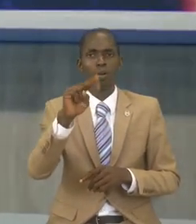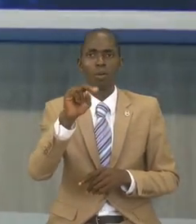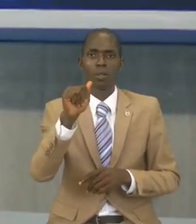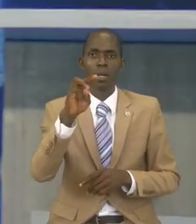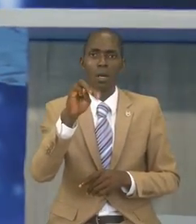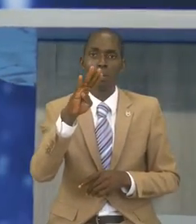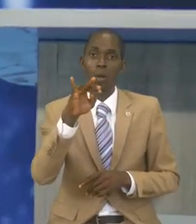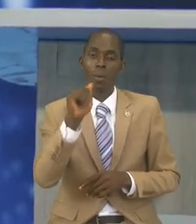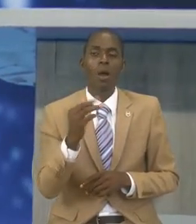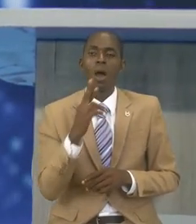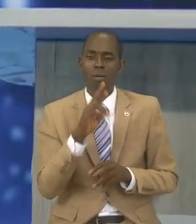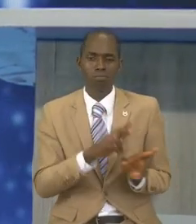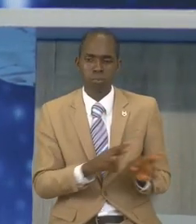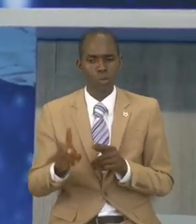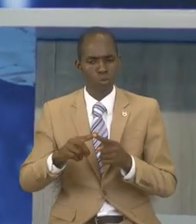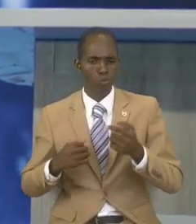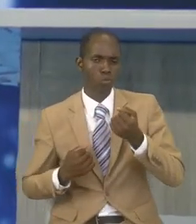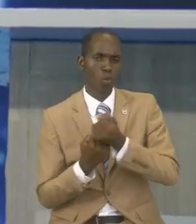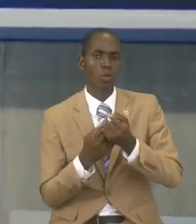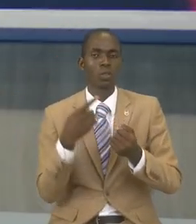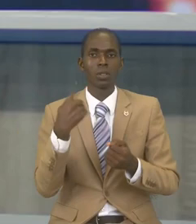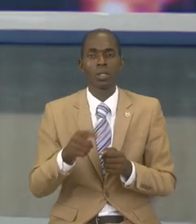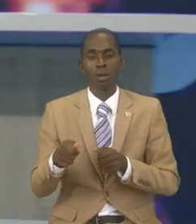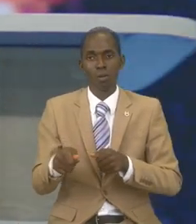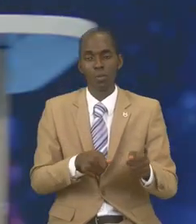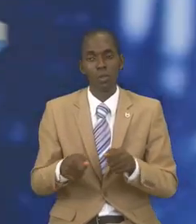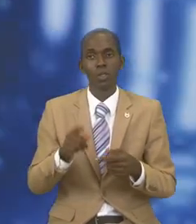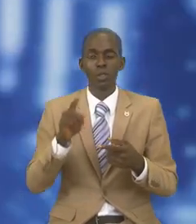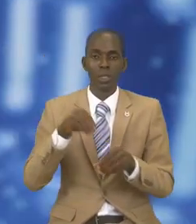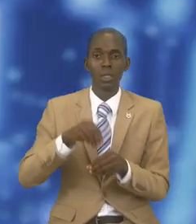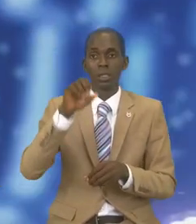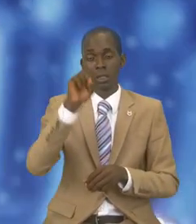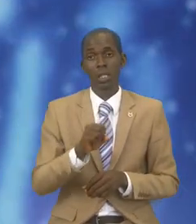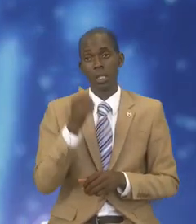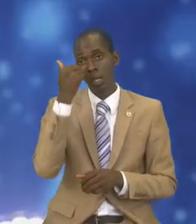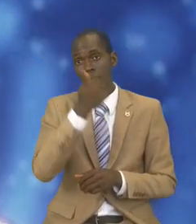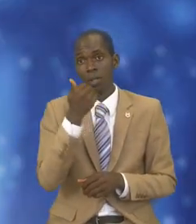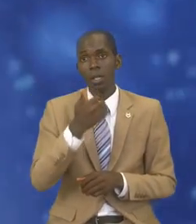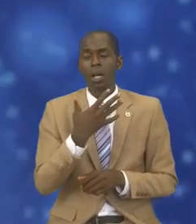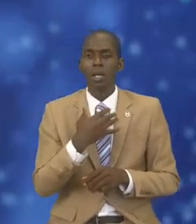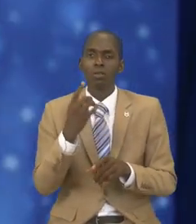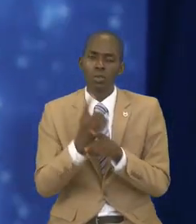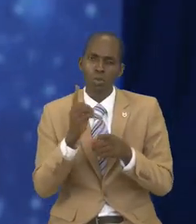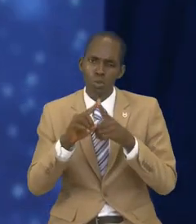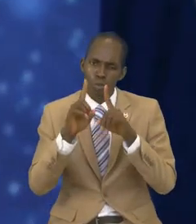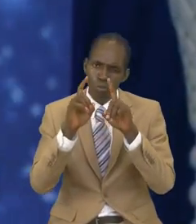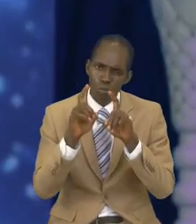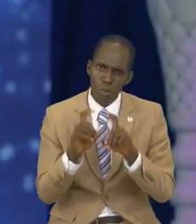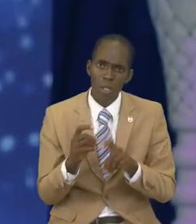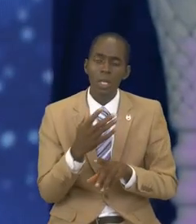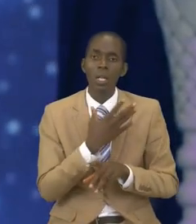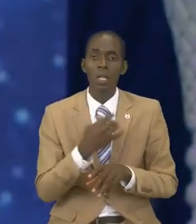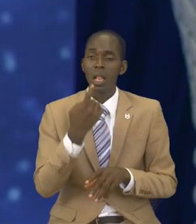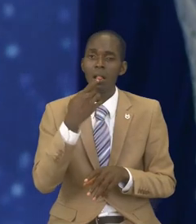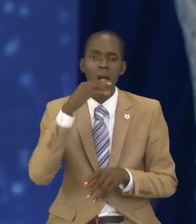cost for the operation. They got to South Africa, and the doctors examined the child, the tongue out.